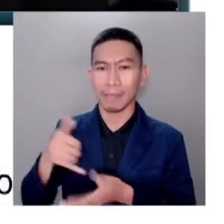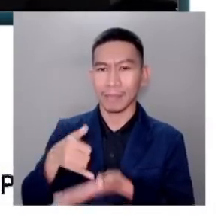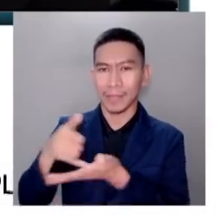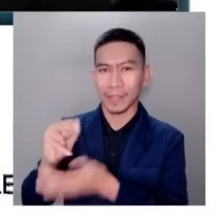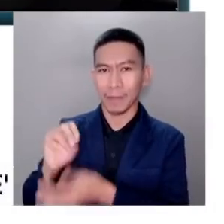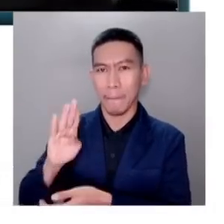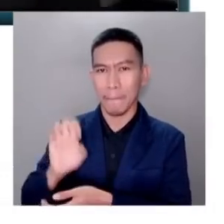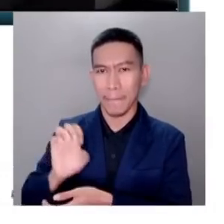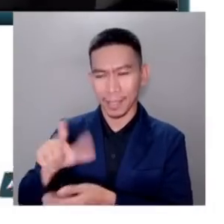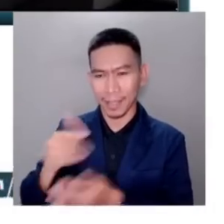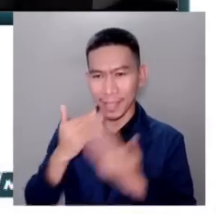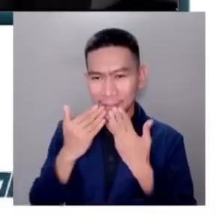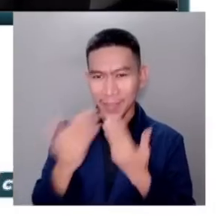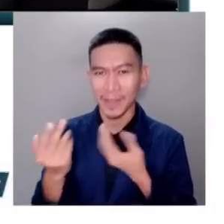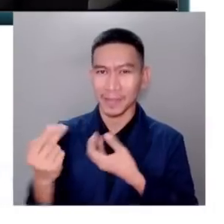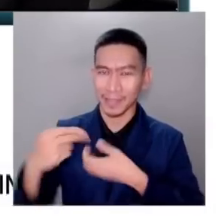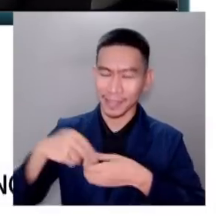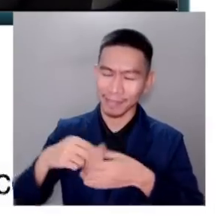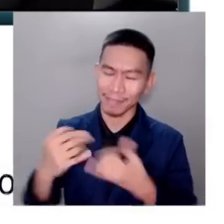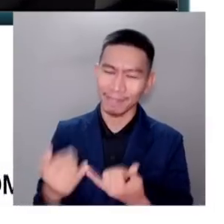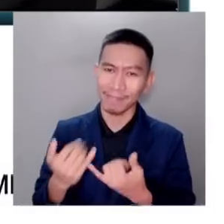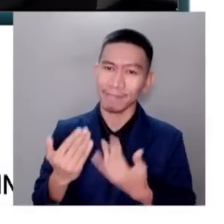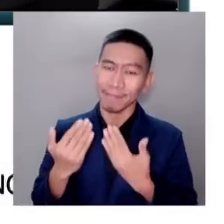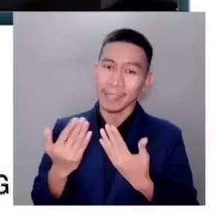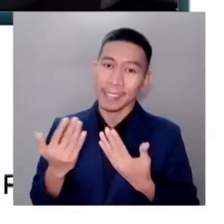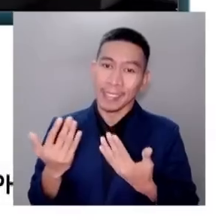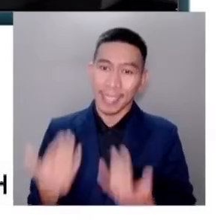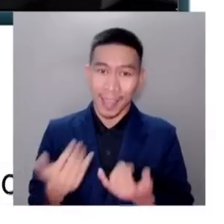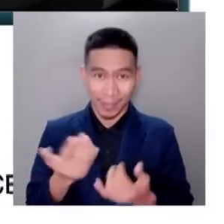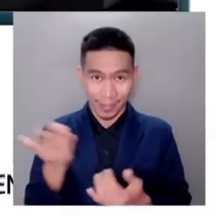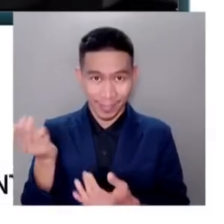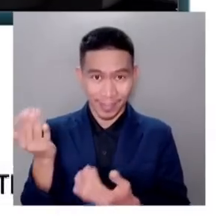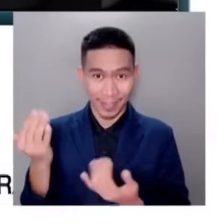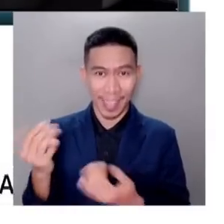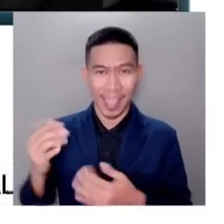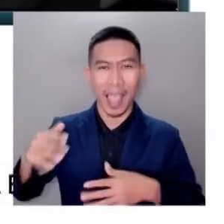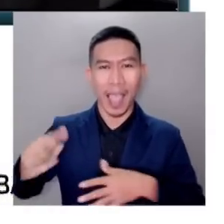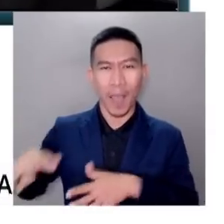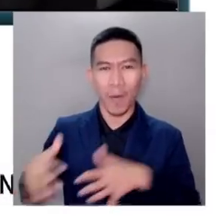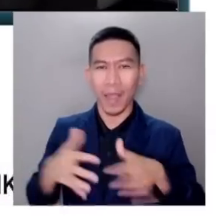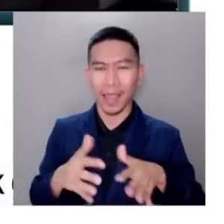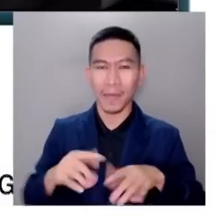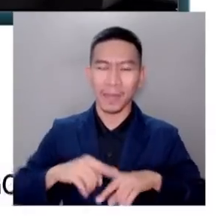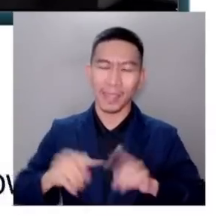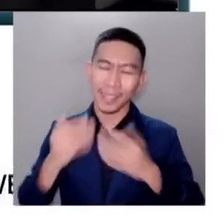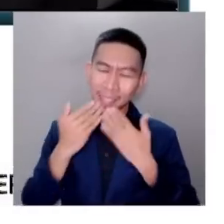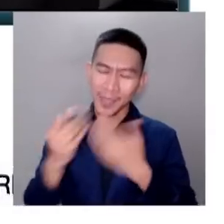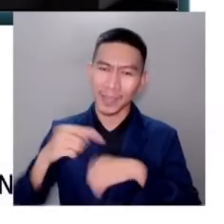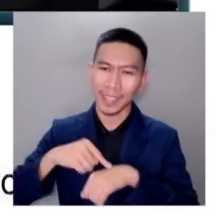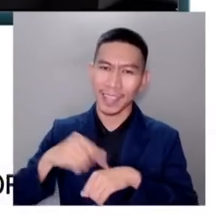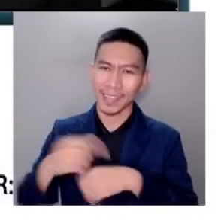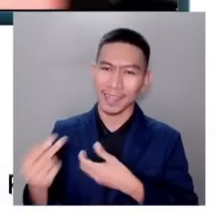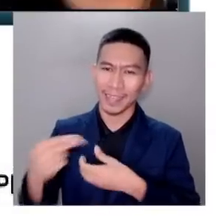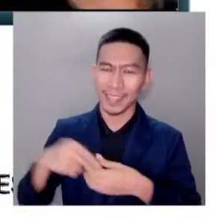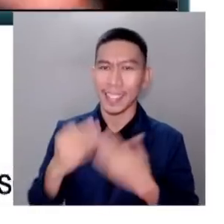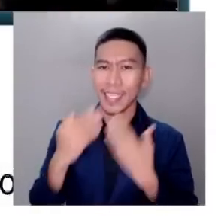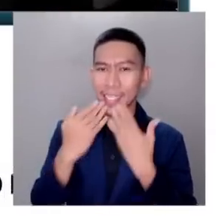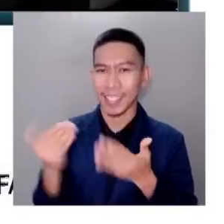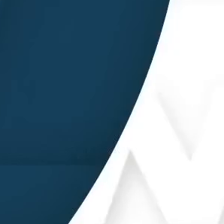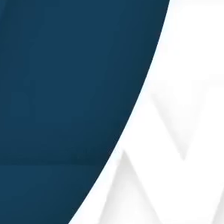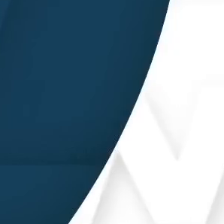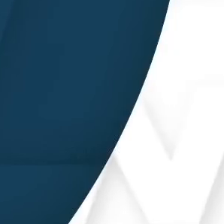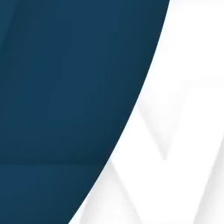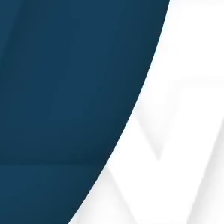us today. I know it's you're in Hawaii now, but thank you for taking time out to be with us this afternoon. Thanks again. Take care and you keep safe.